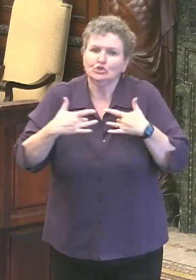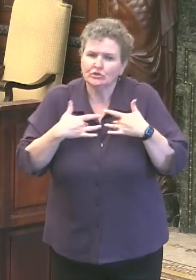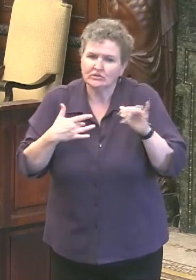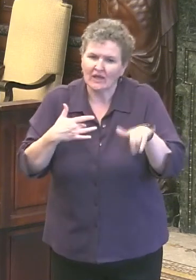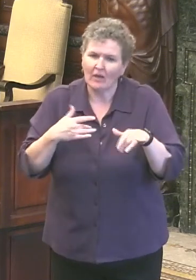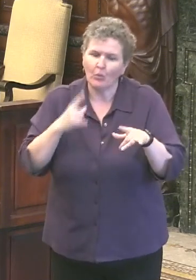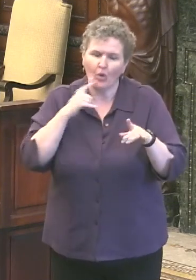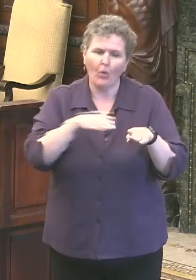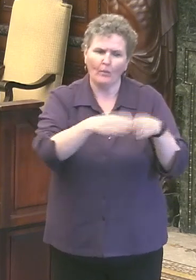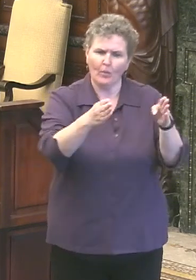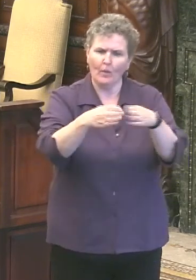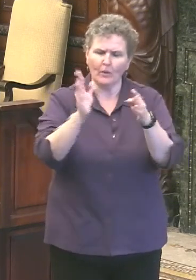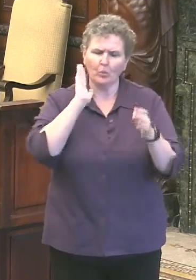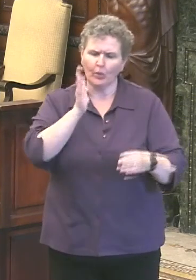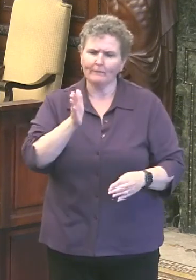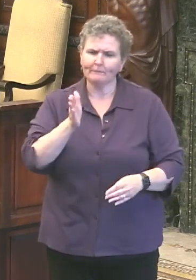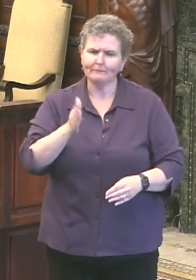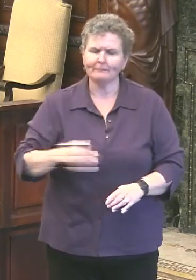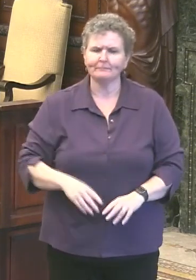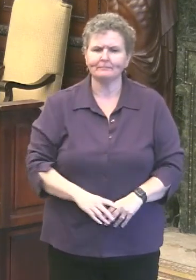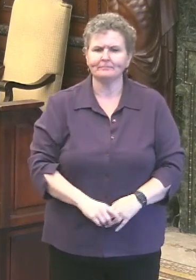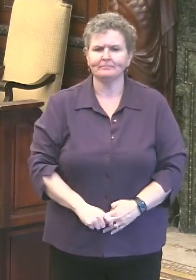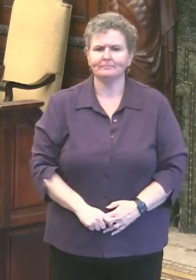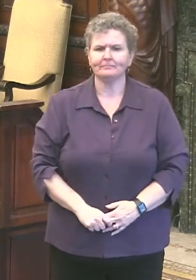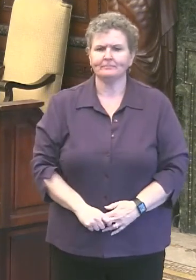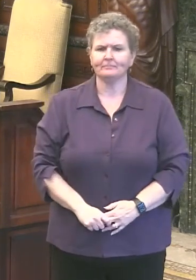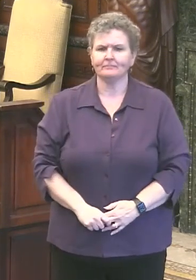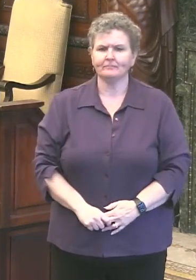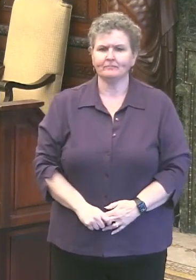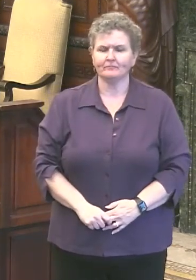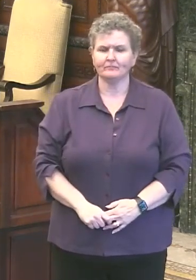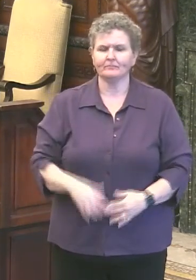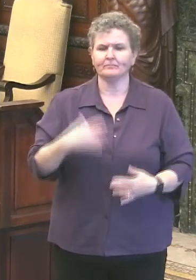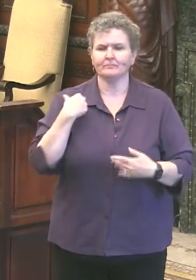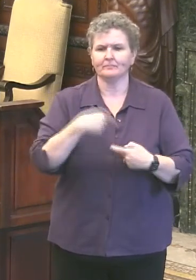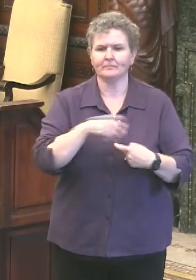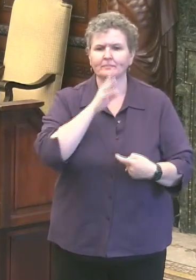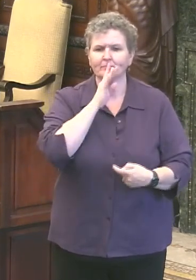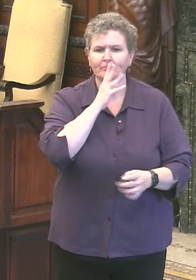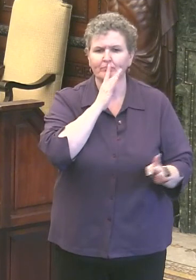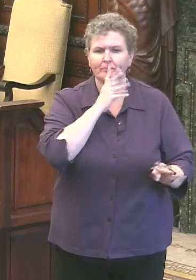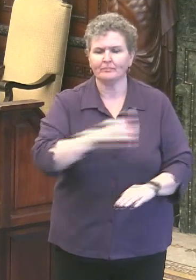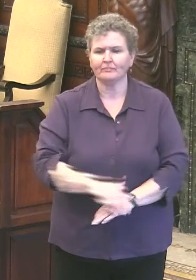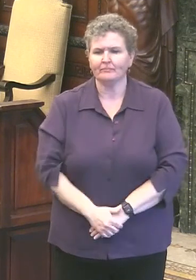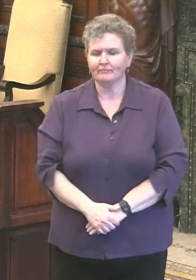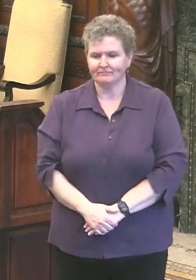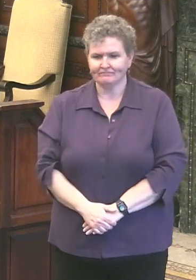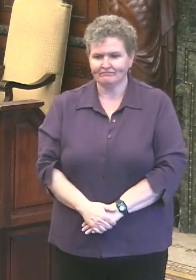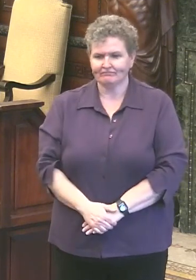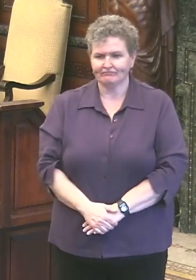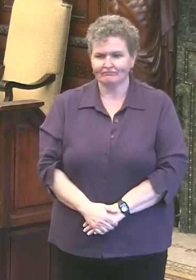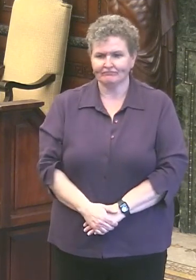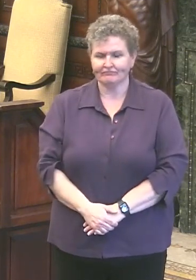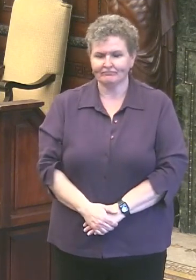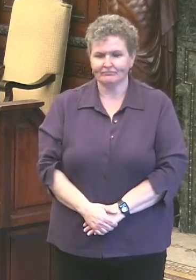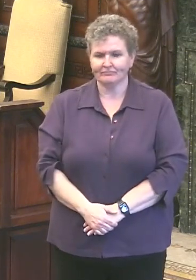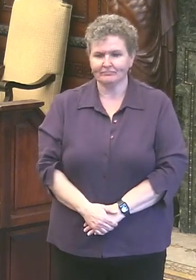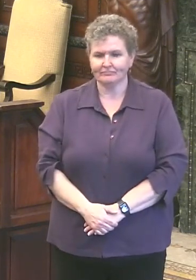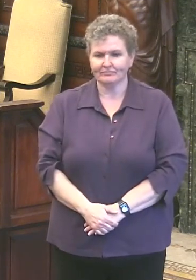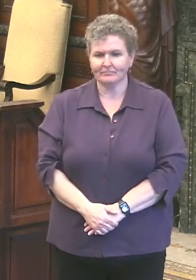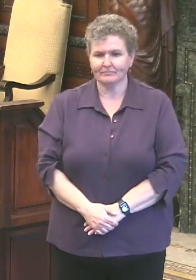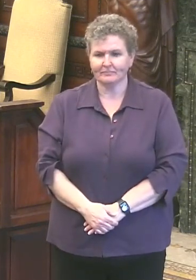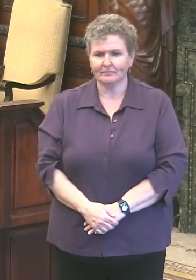restart. No he visto esa tabla todavía de la Asociación Médica de Texas, pero nosotros consideramos que hay